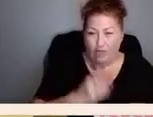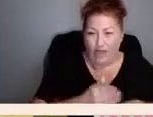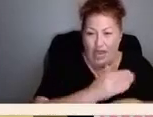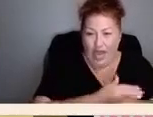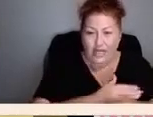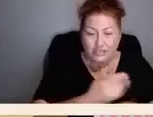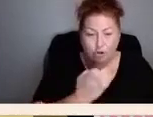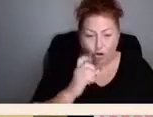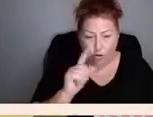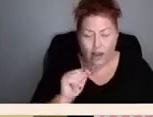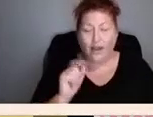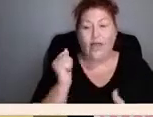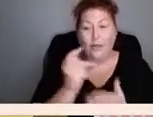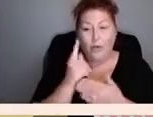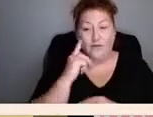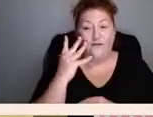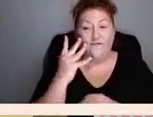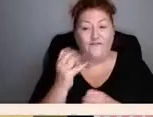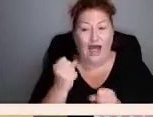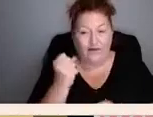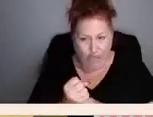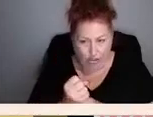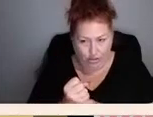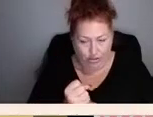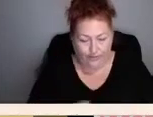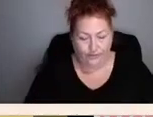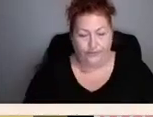they are approved for 5 years.